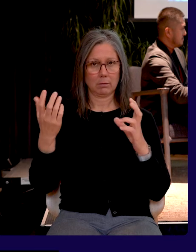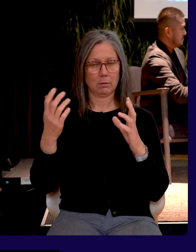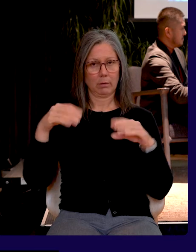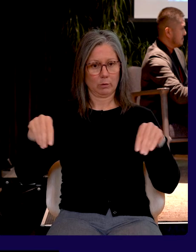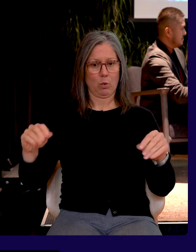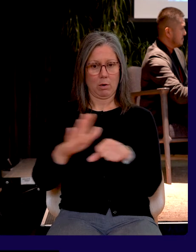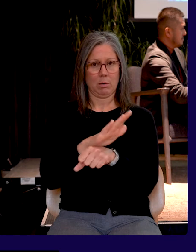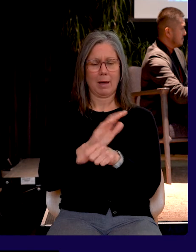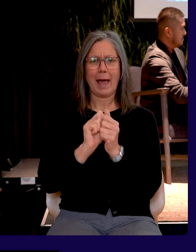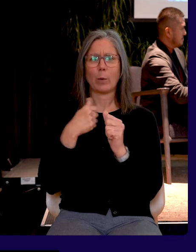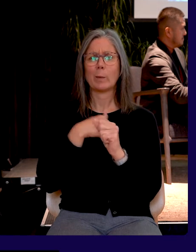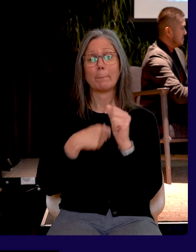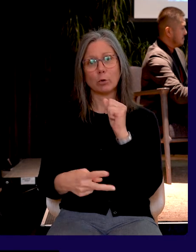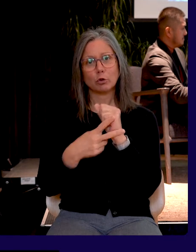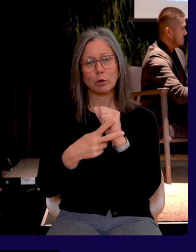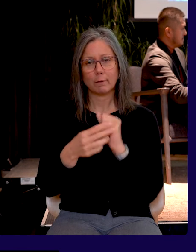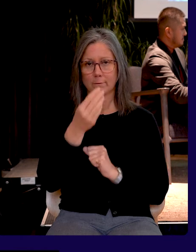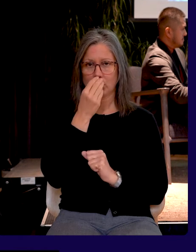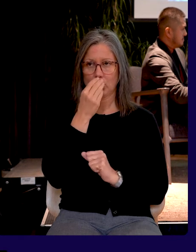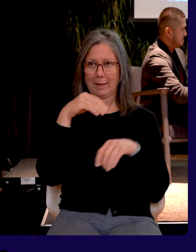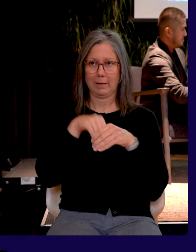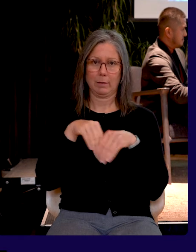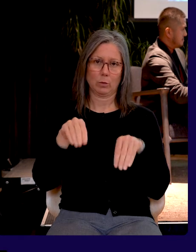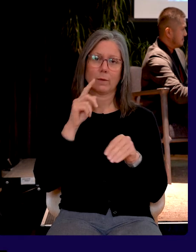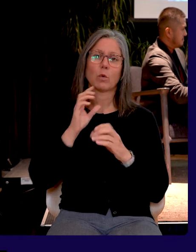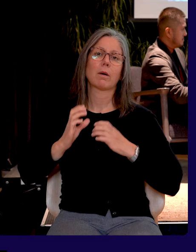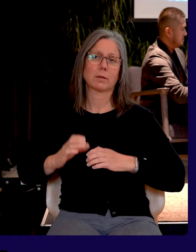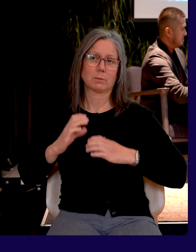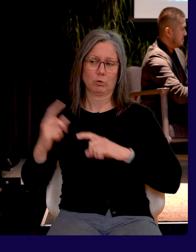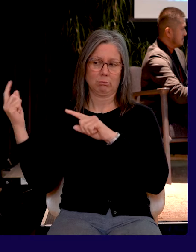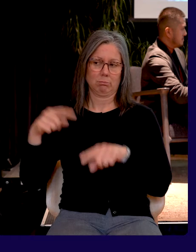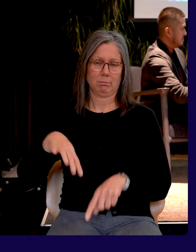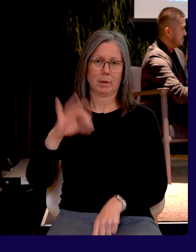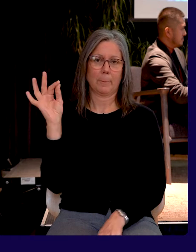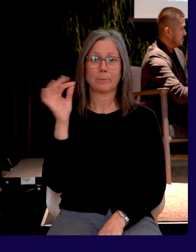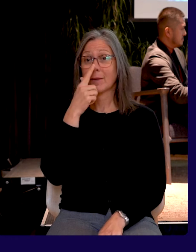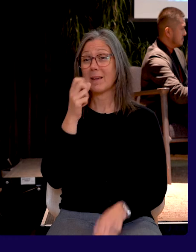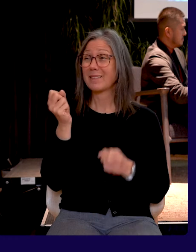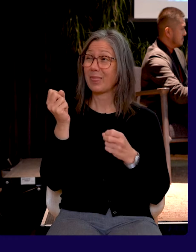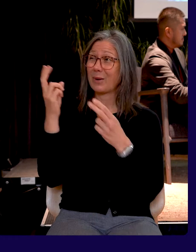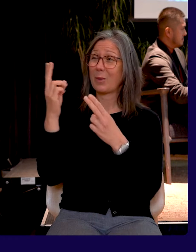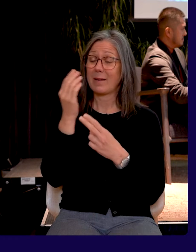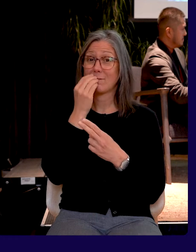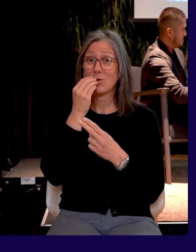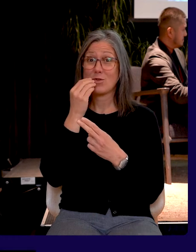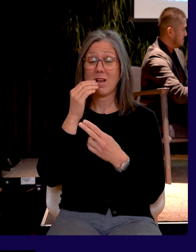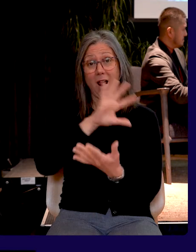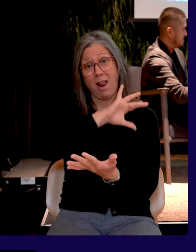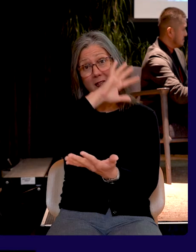How do we preserve food and perishables in our store for our customers to be able to have them? Because throwing away an